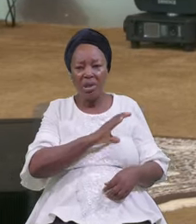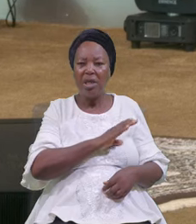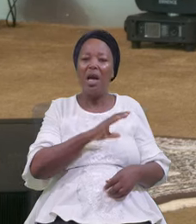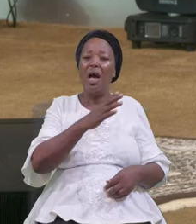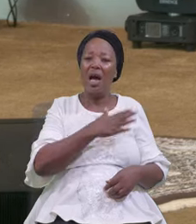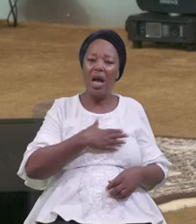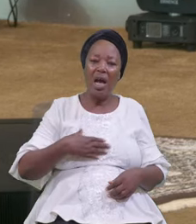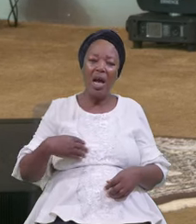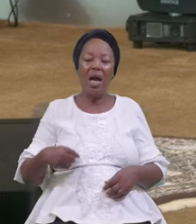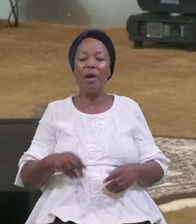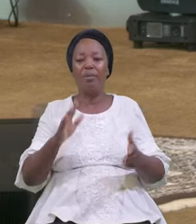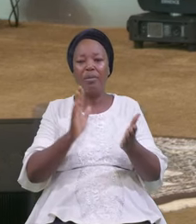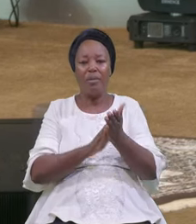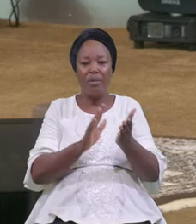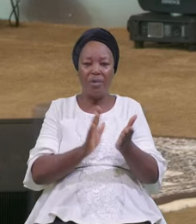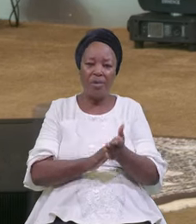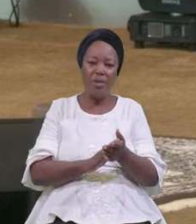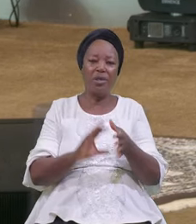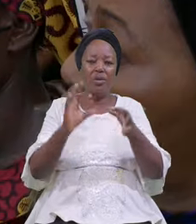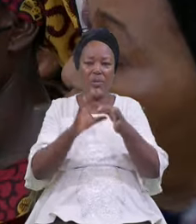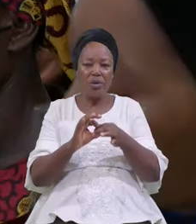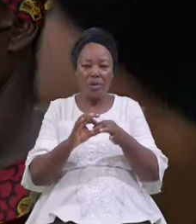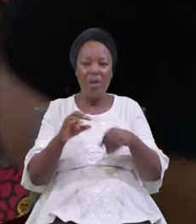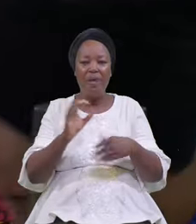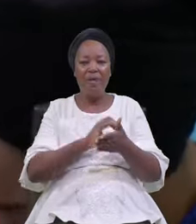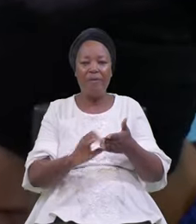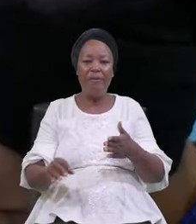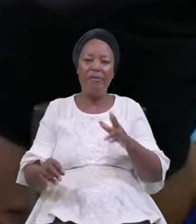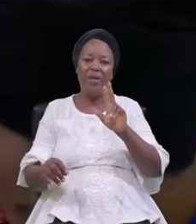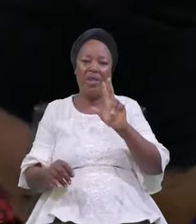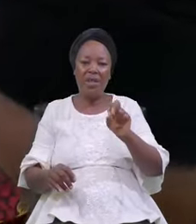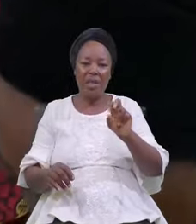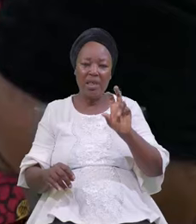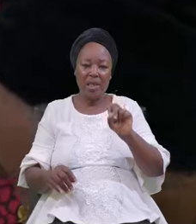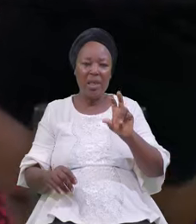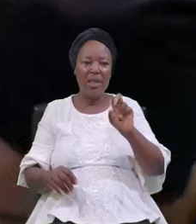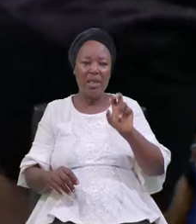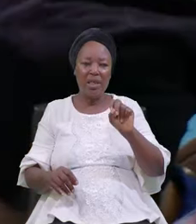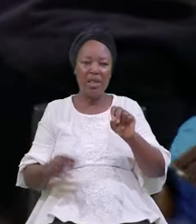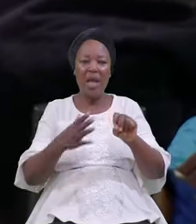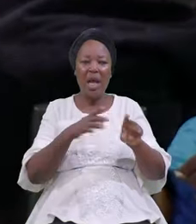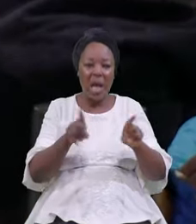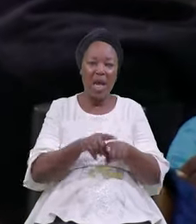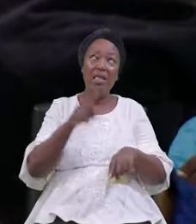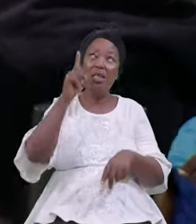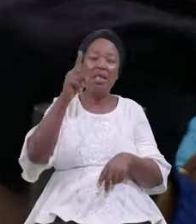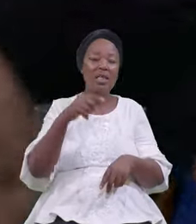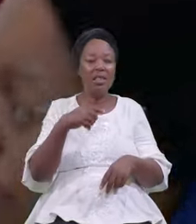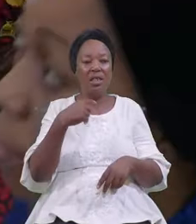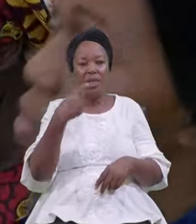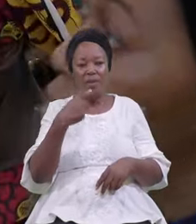commendable cooperation. It says in verse 30, as he spake these words,